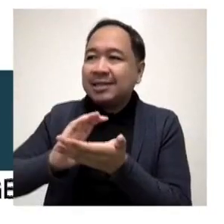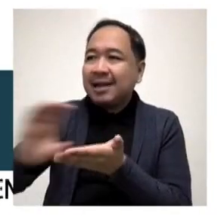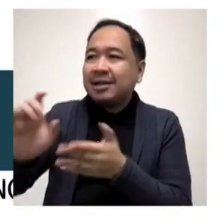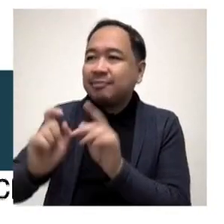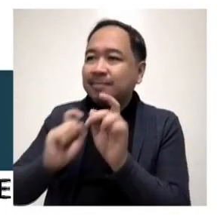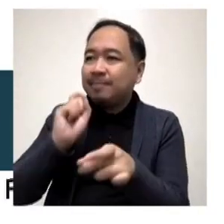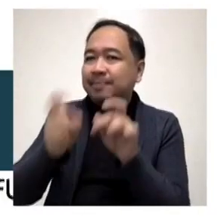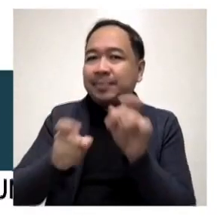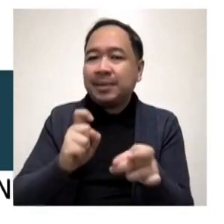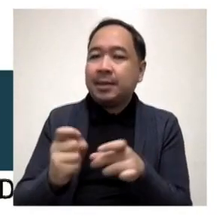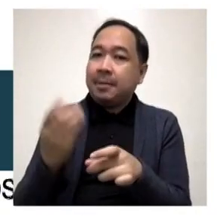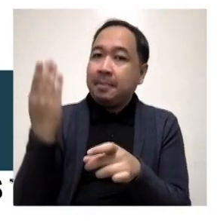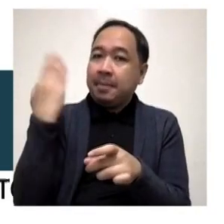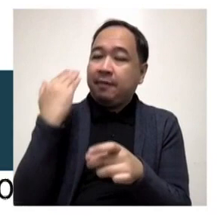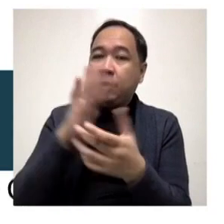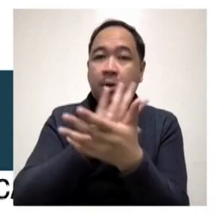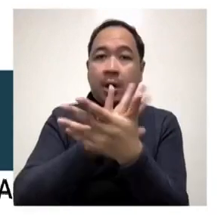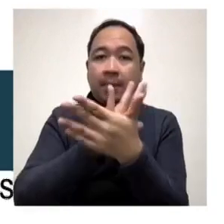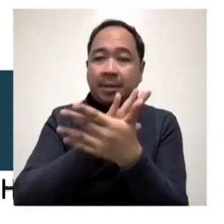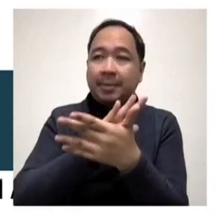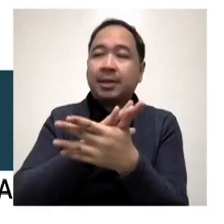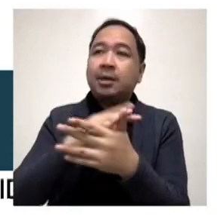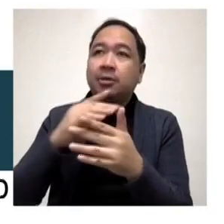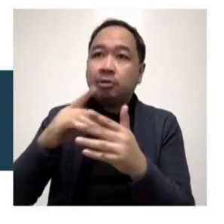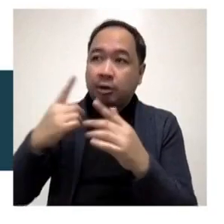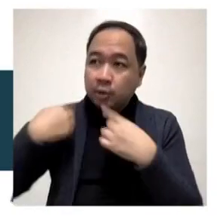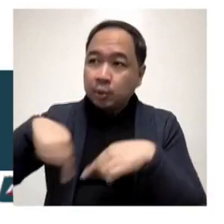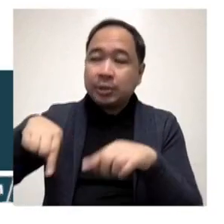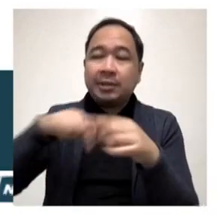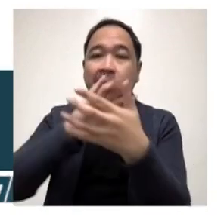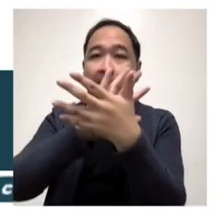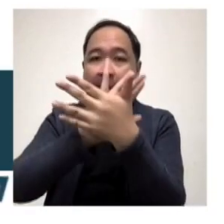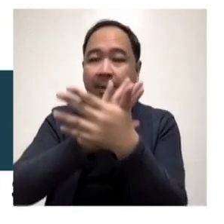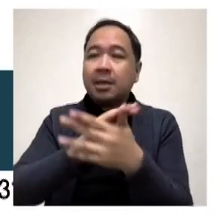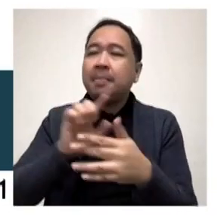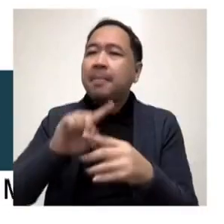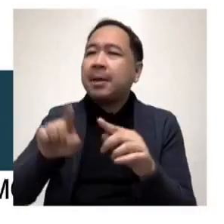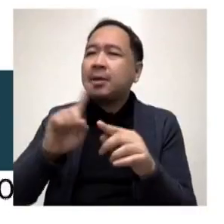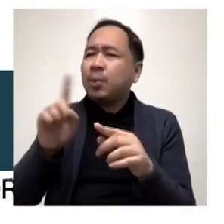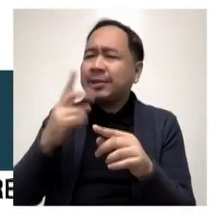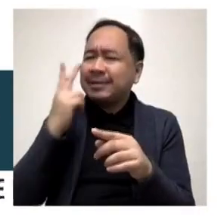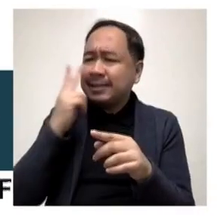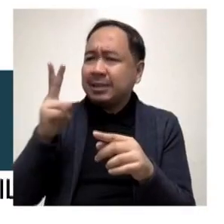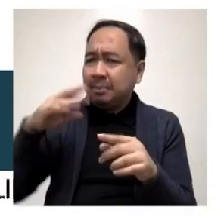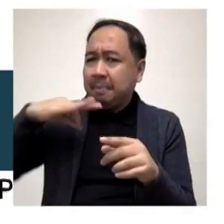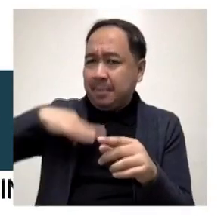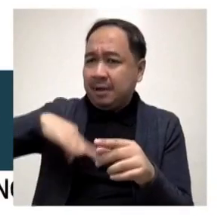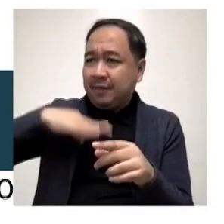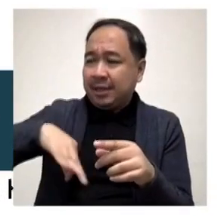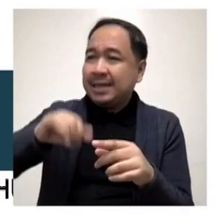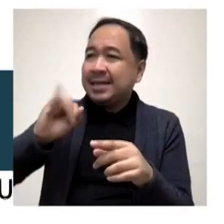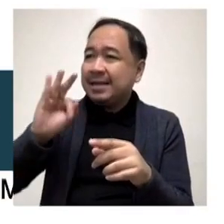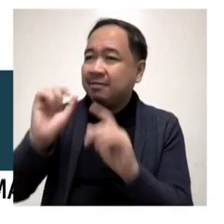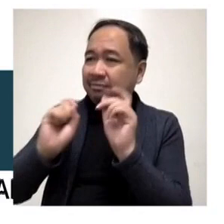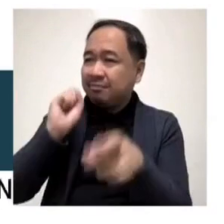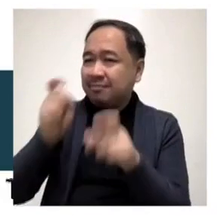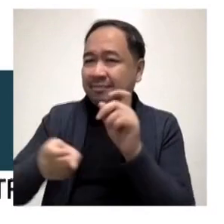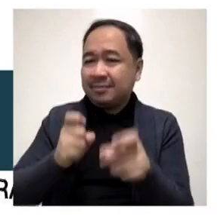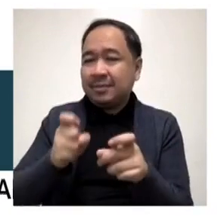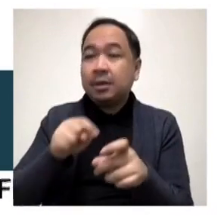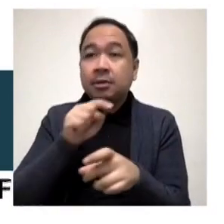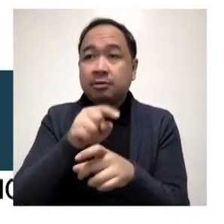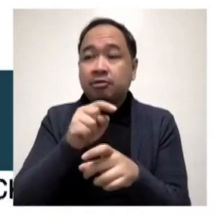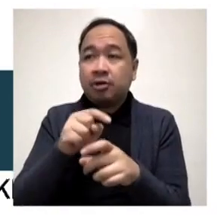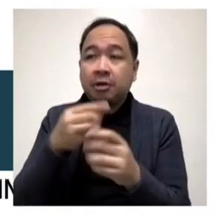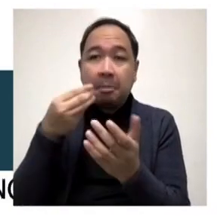days of the pandemic, the height of the pandemic. What value do you see in this, that instead of using these